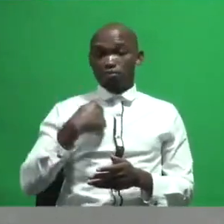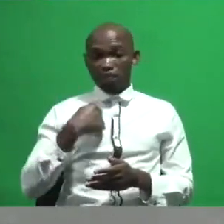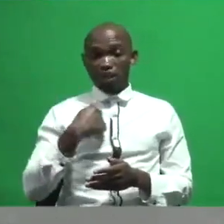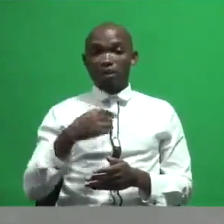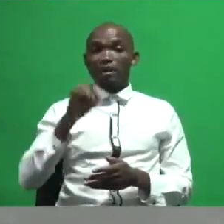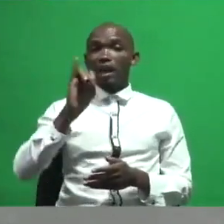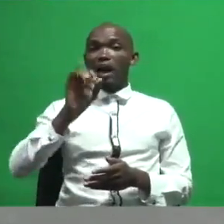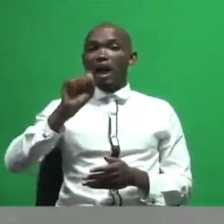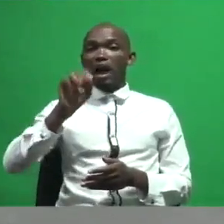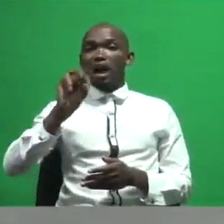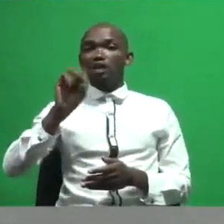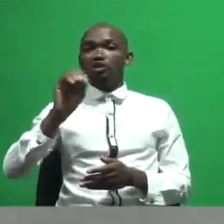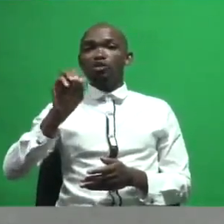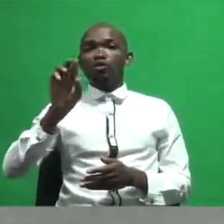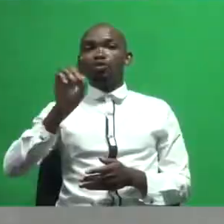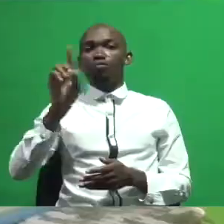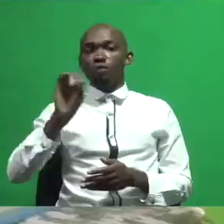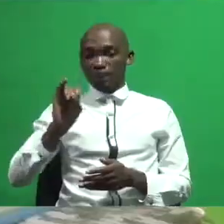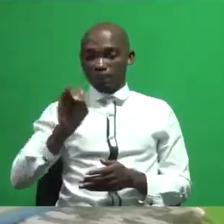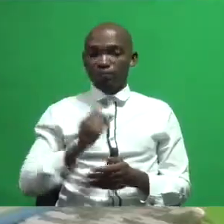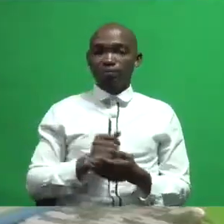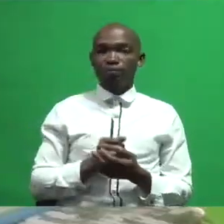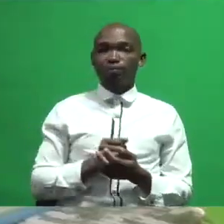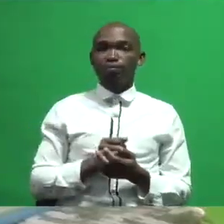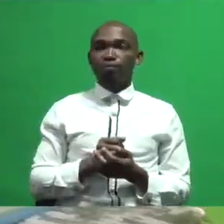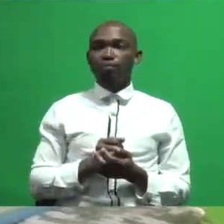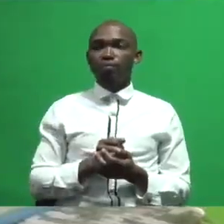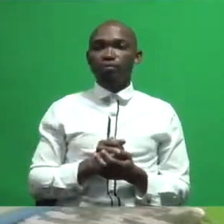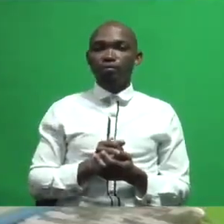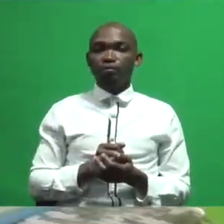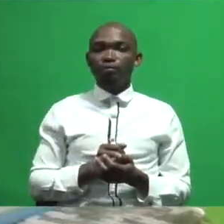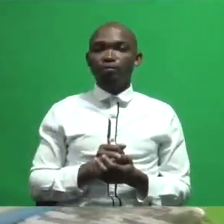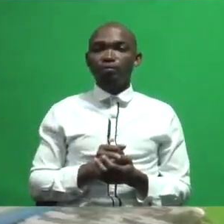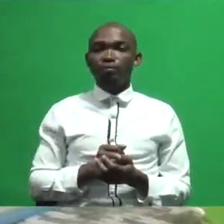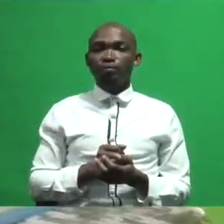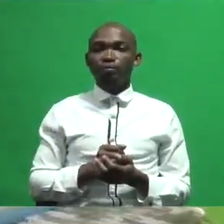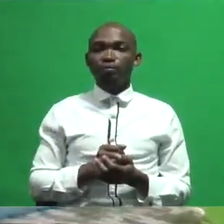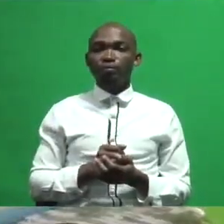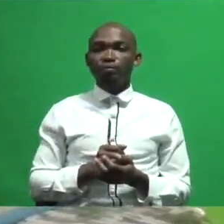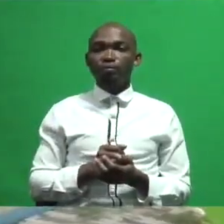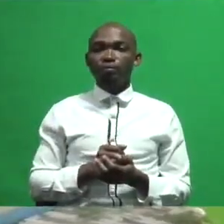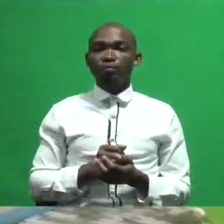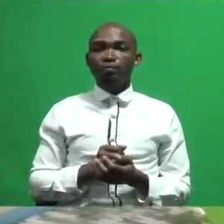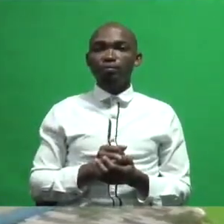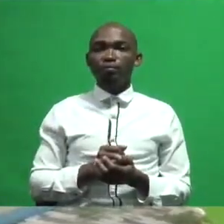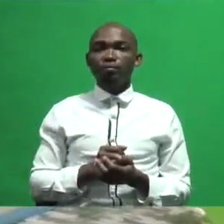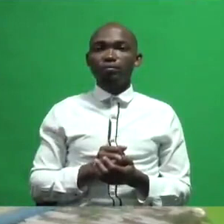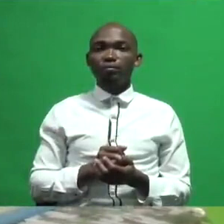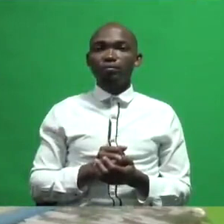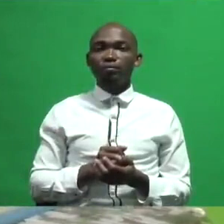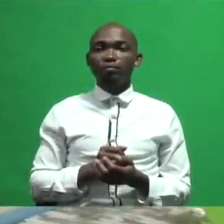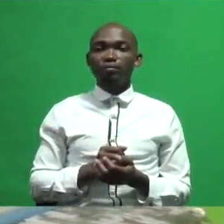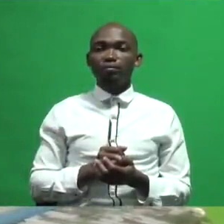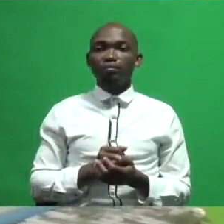possible isomers from this compound now. Wait for it. What is that